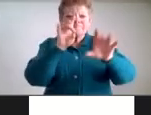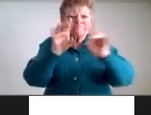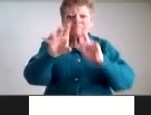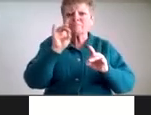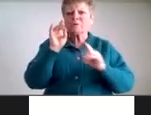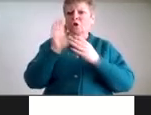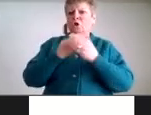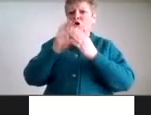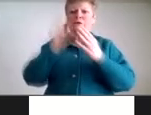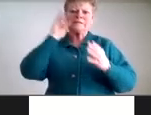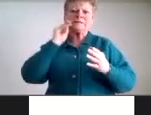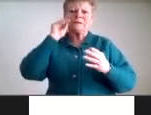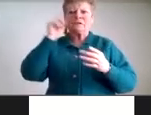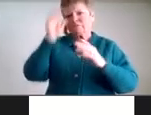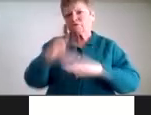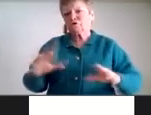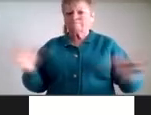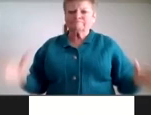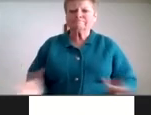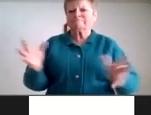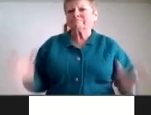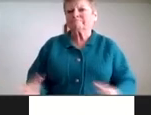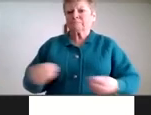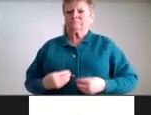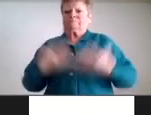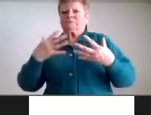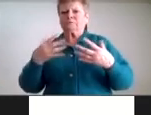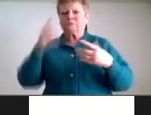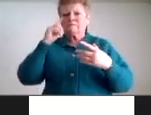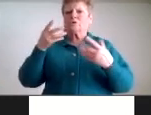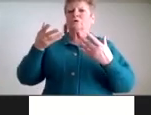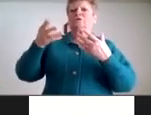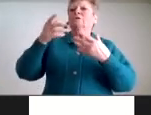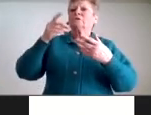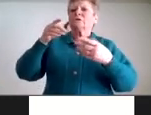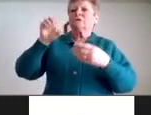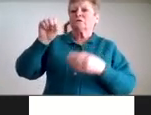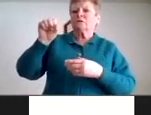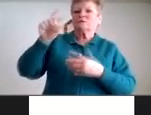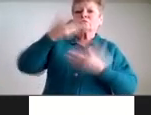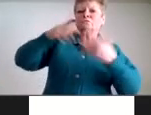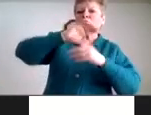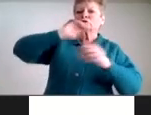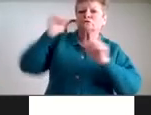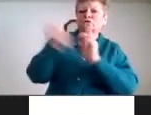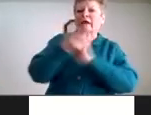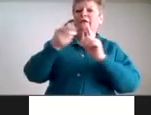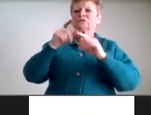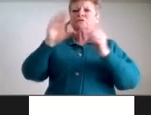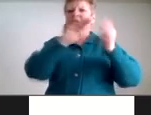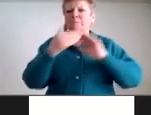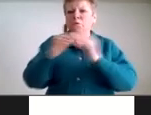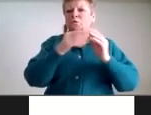inform and inspire students to actively engage in social change to support inclusivity in their schools and in their